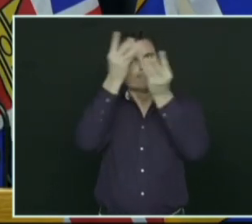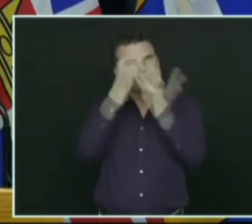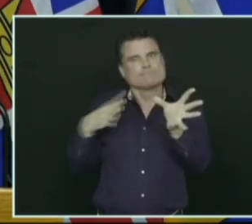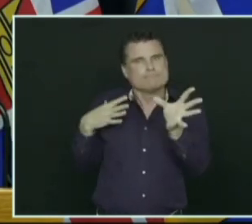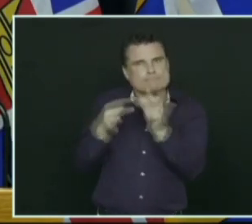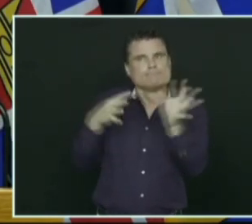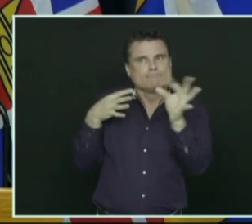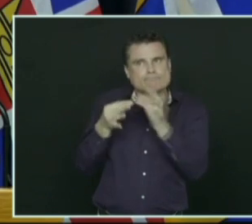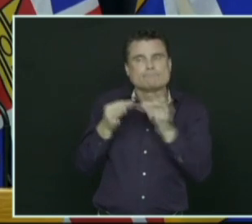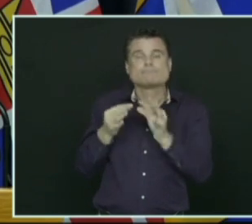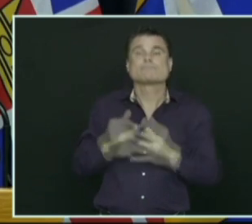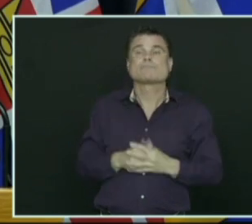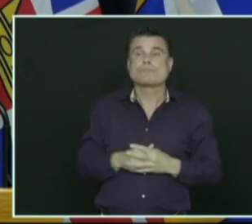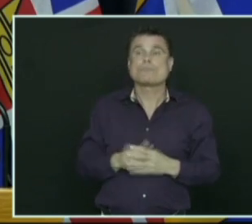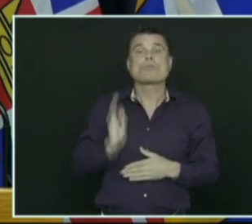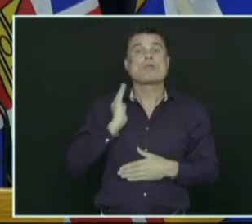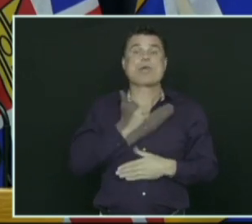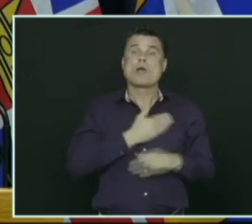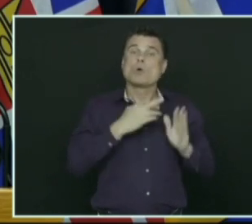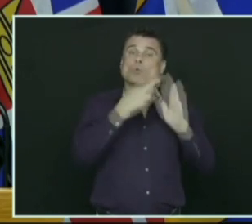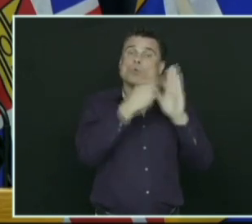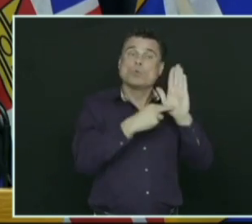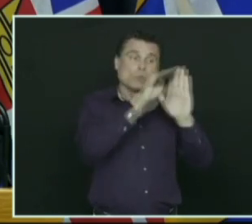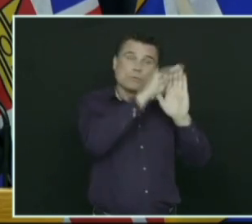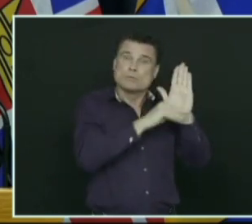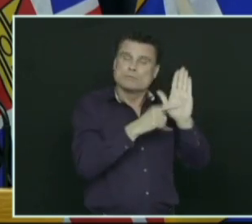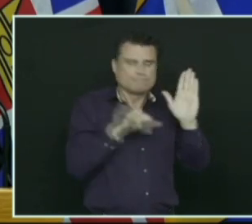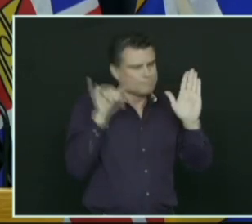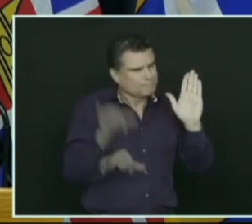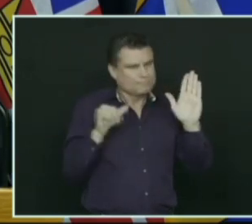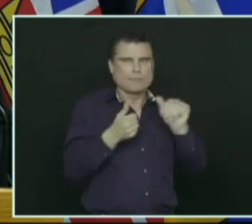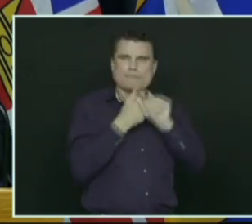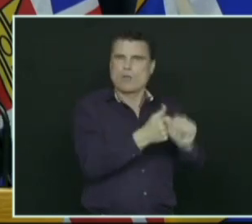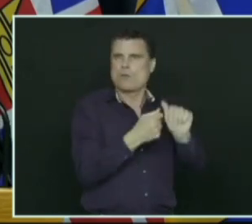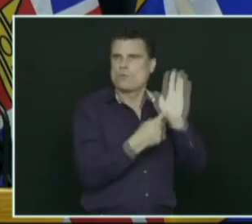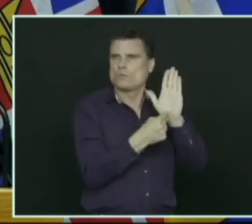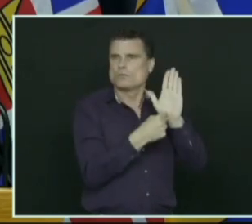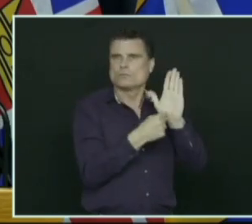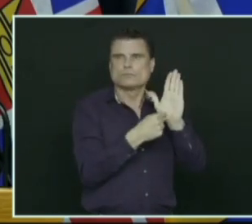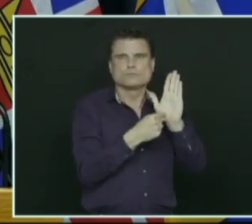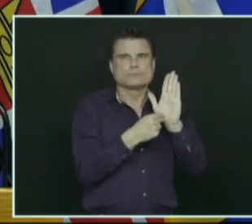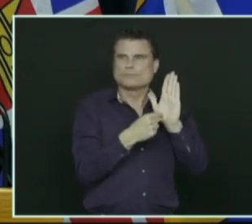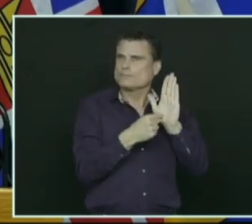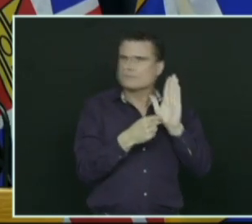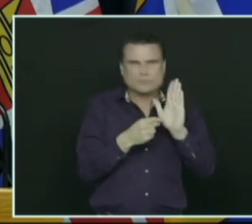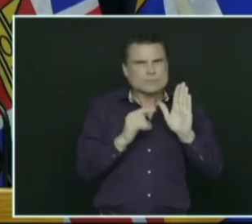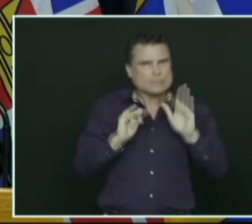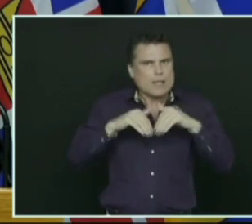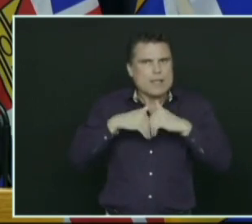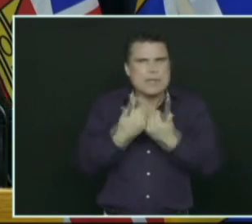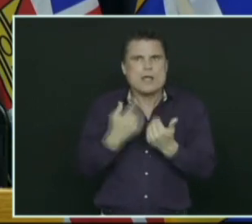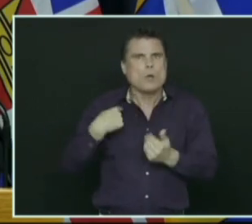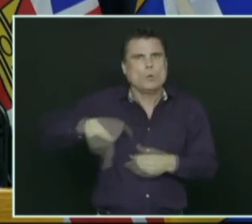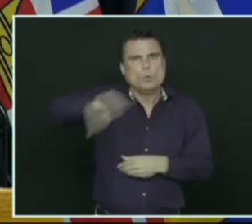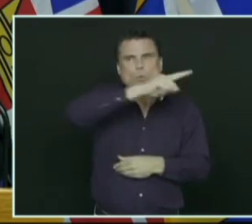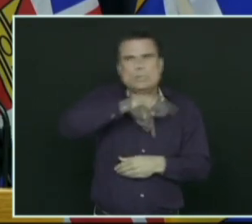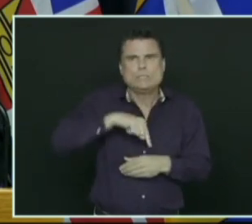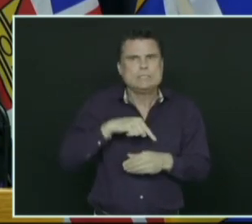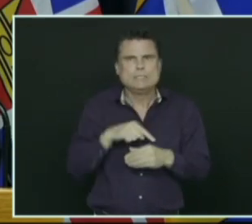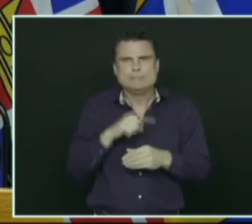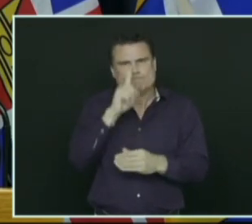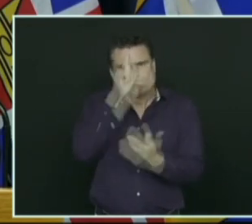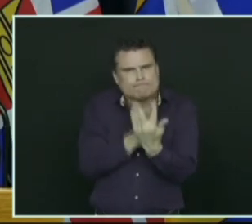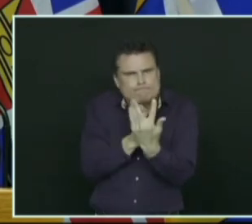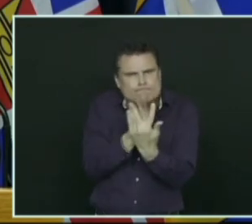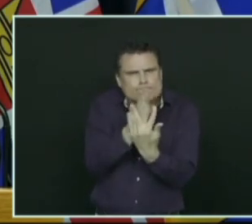friends around people, and I think it's made particularly difficult by the circumstances of these times where we're often not able to